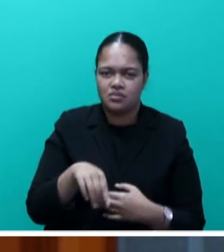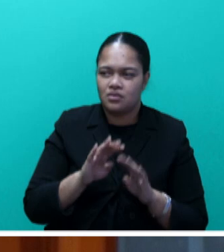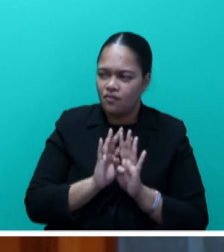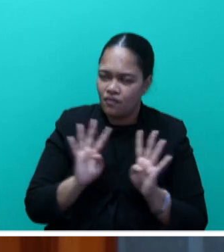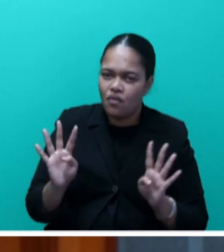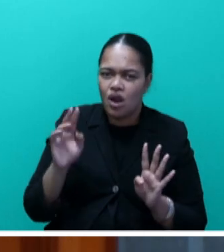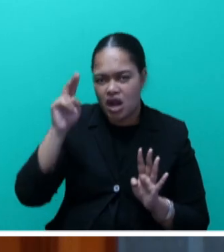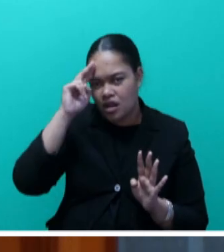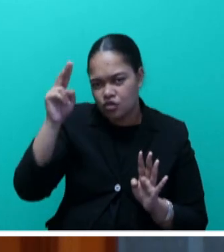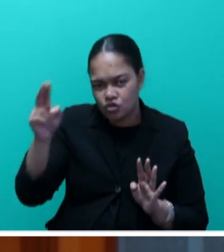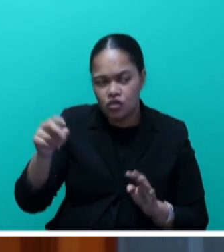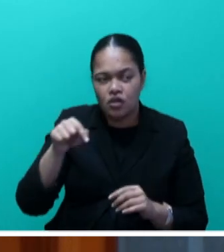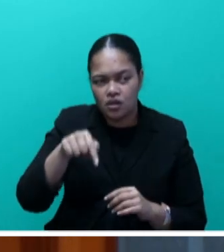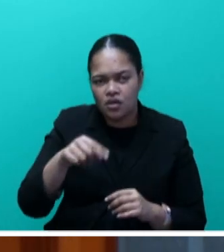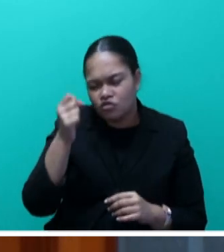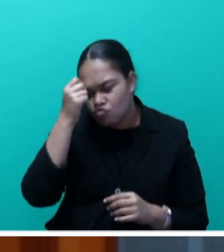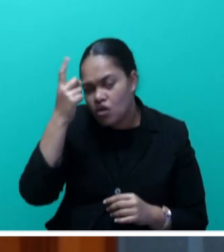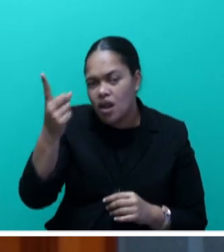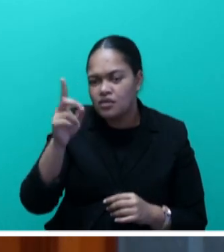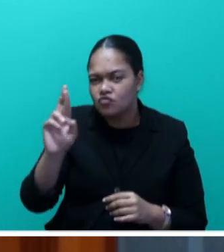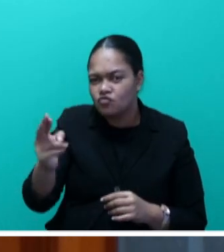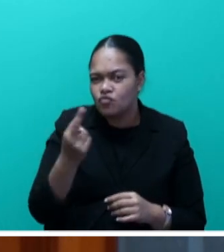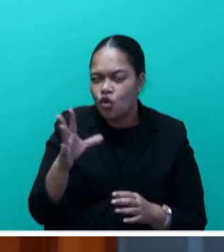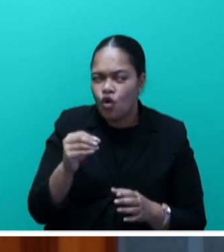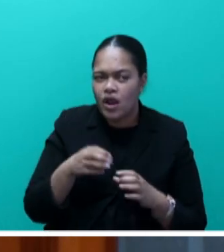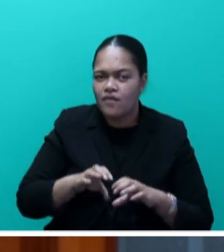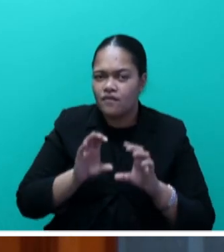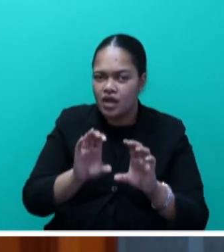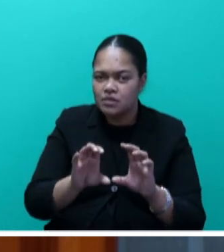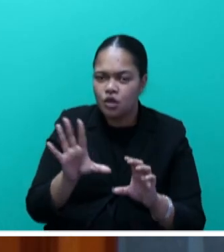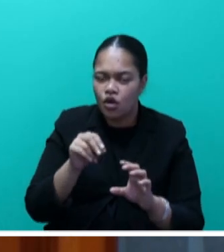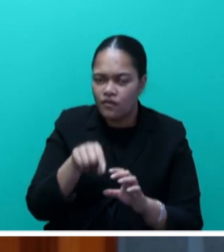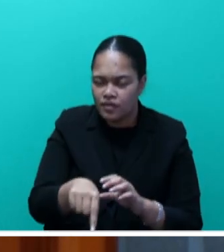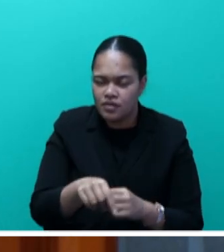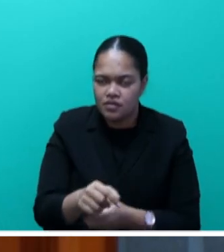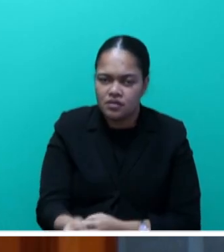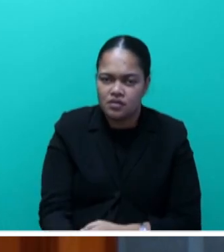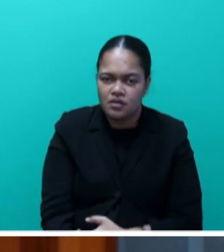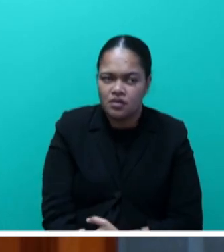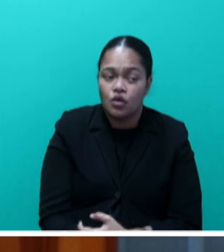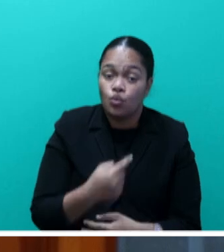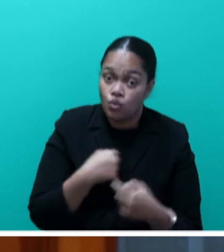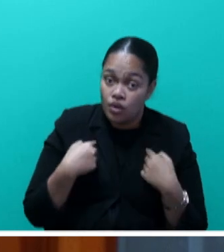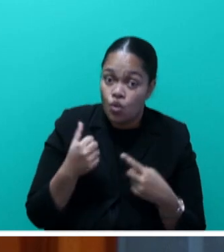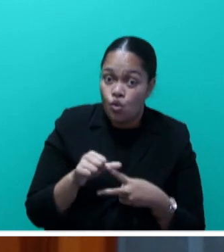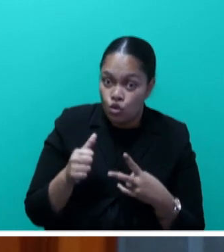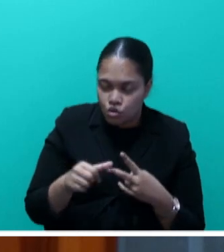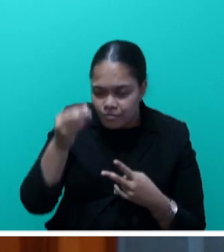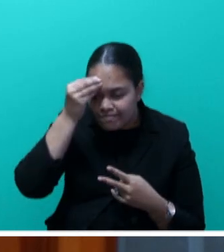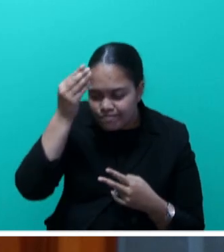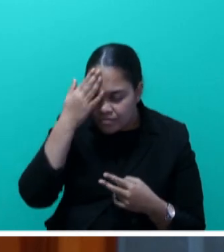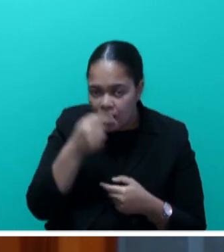we're focused on realizing the return on investment on these deployments. We're also mindful of